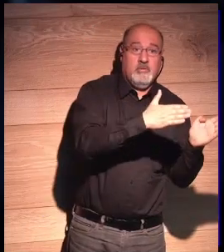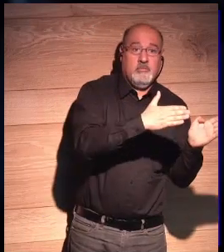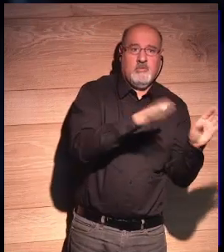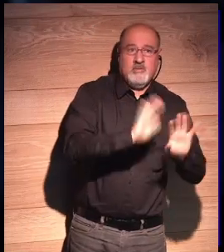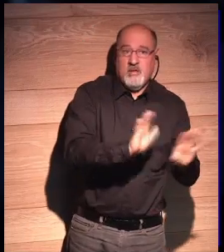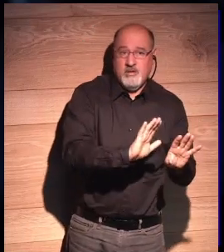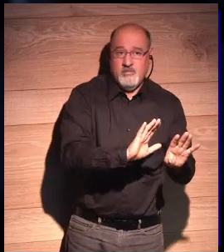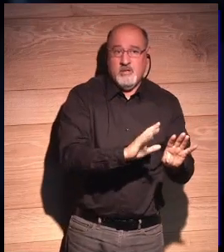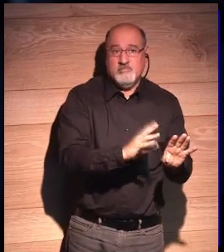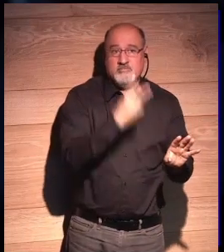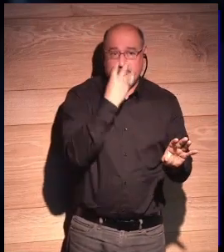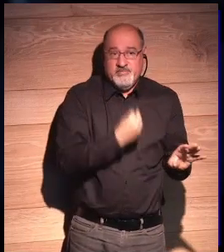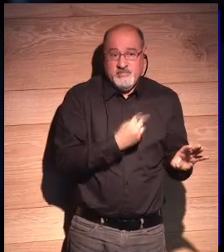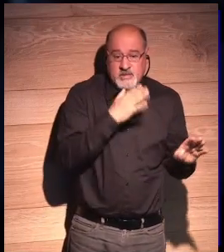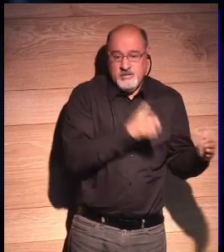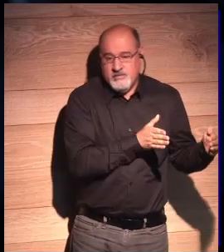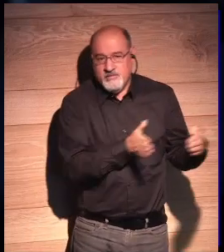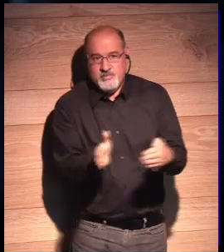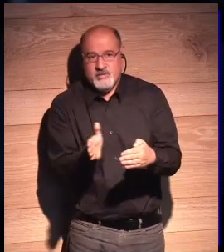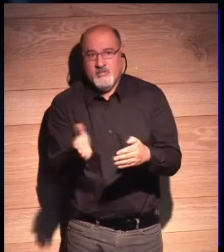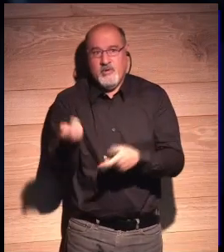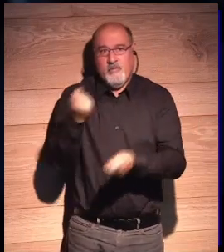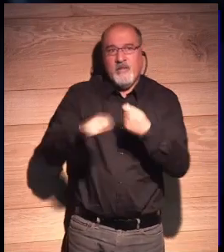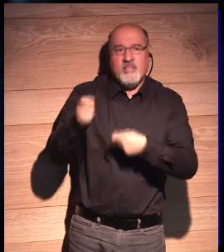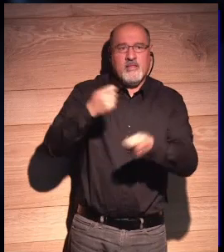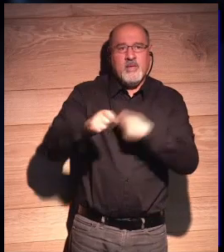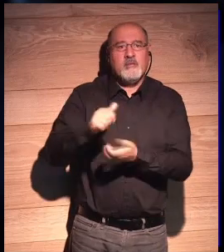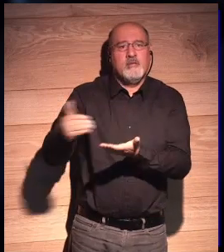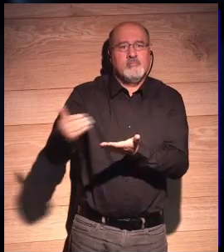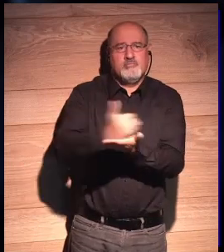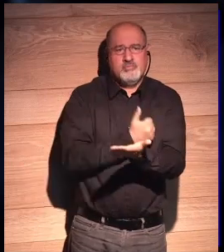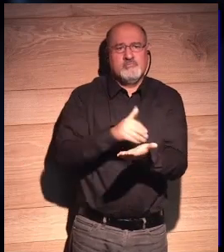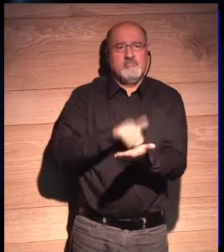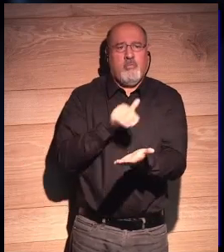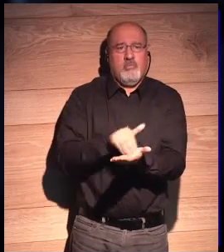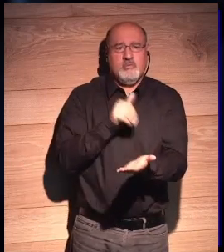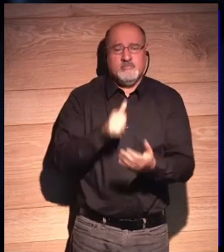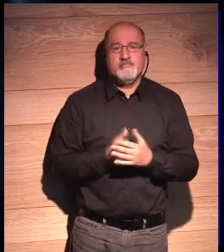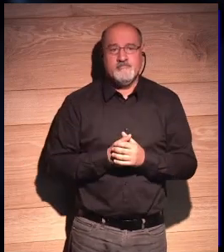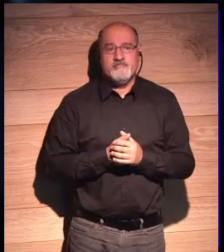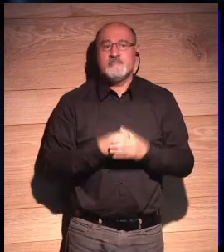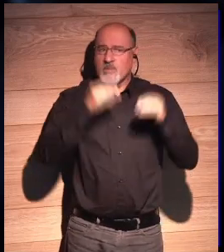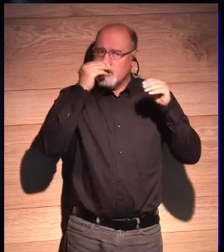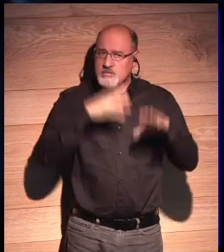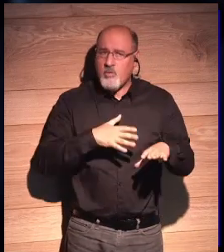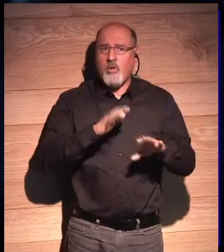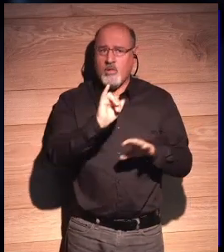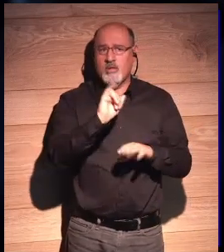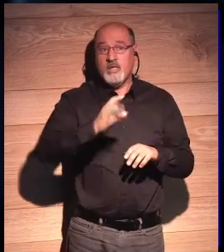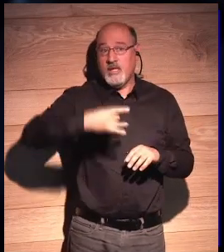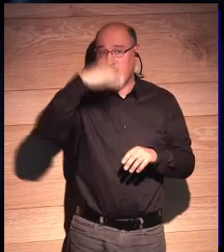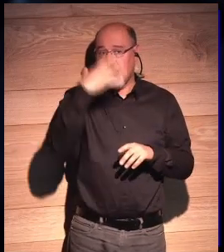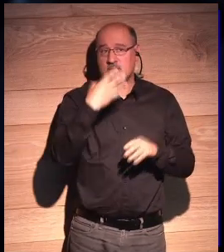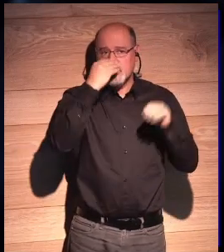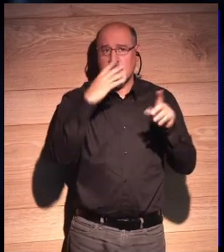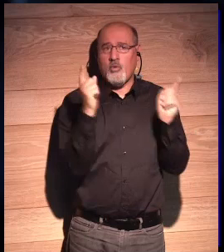wants to sell or buy, you know. But if I ever got ideas for short stories again, I would just go right back to doing that. It's just, it